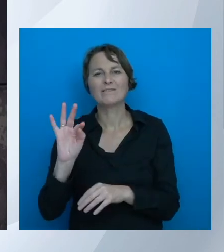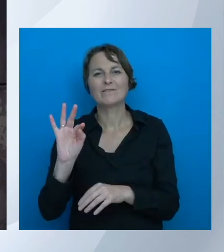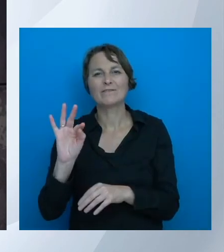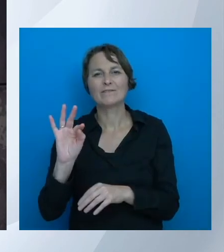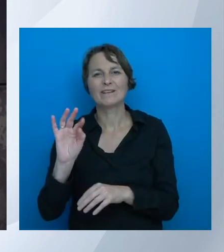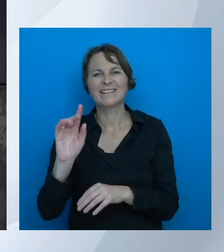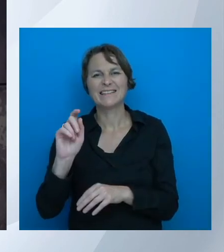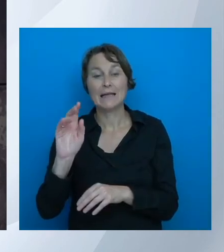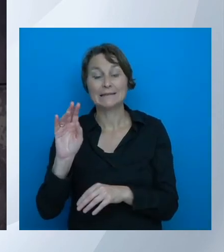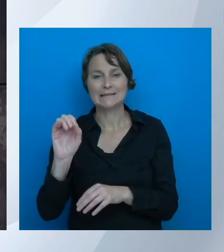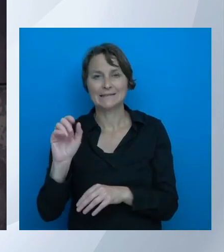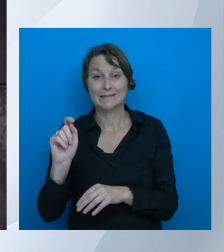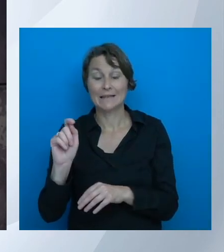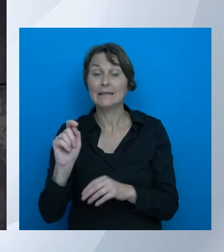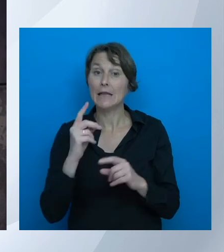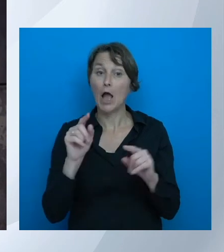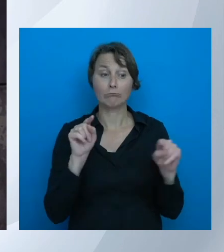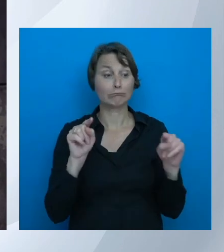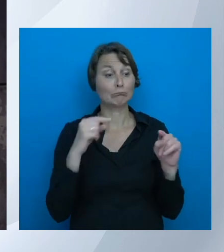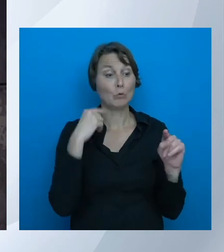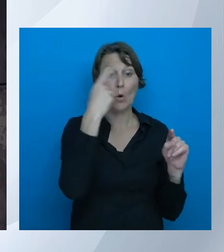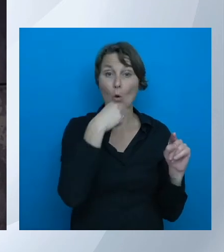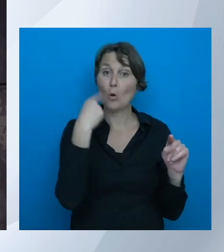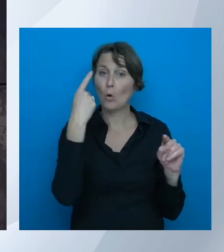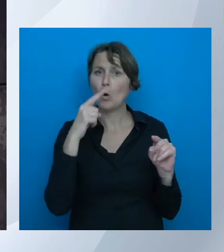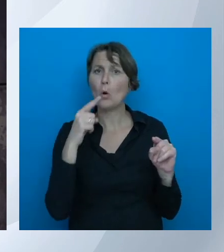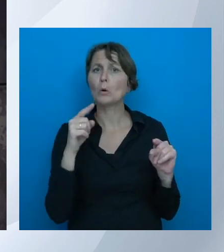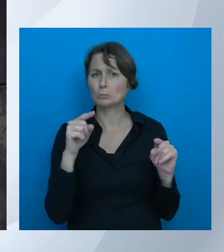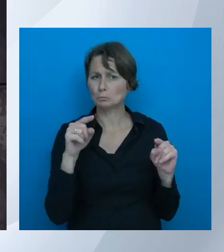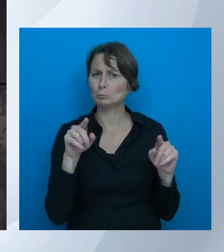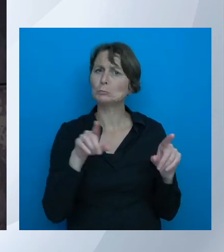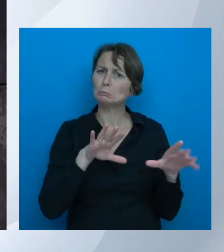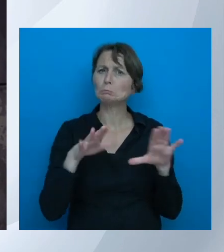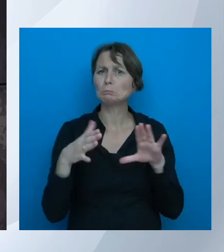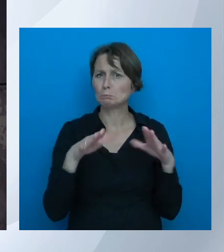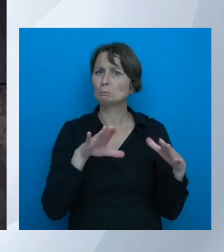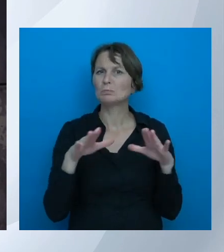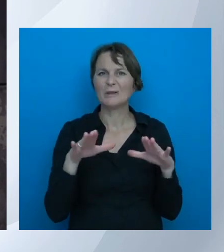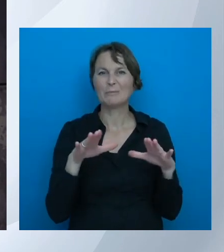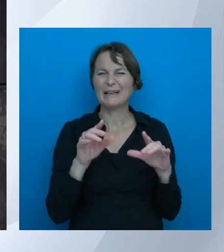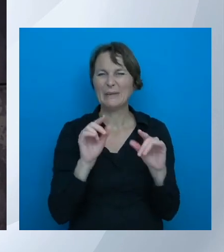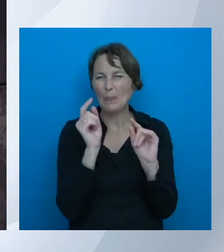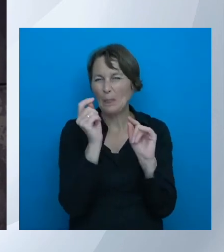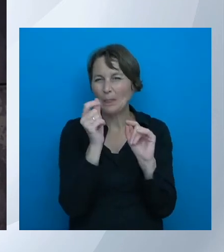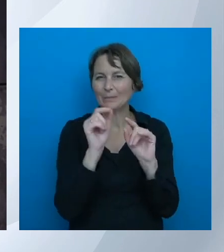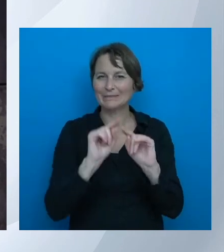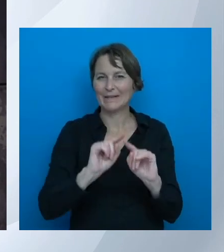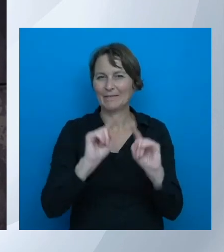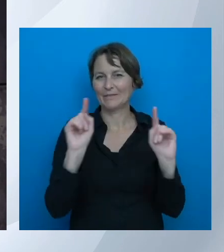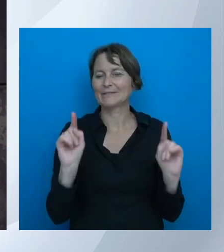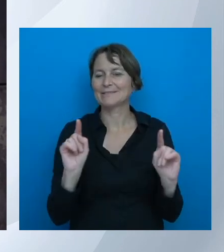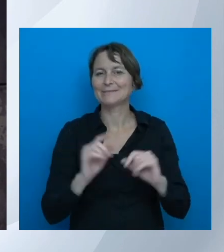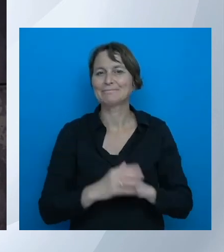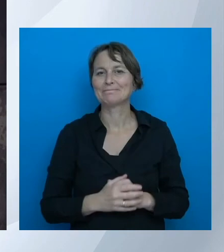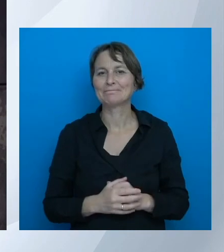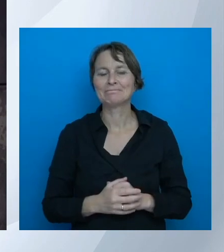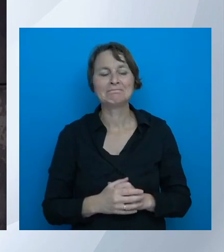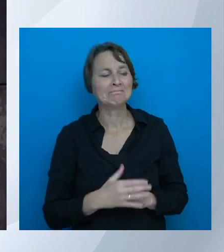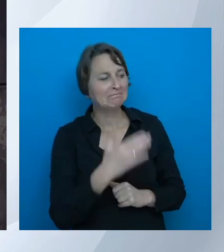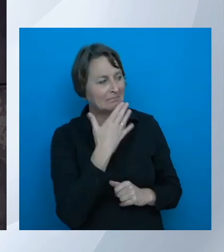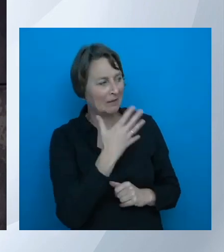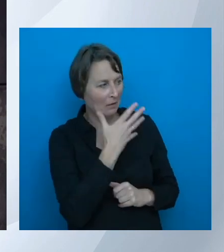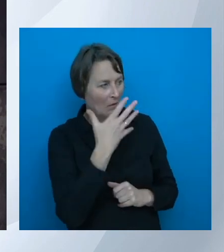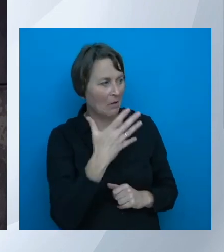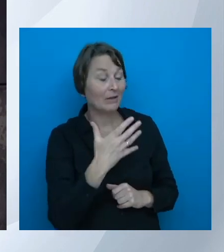the same, but it's a little bit different. Yeah, that's tricky. Okay. Yeah. Really cool. Thanks a lot. Yeah, and also a good tip if you want to create your